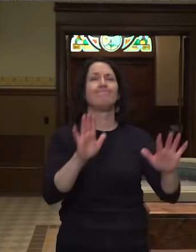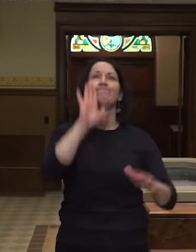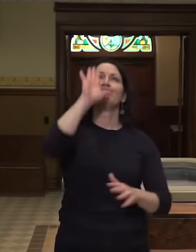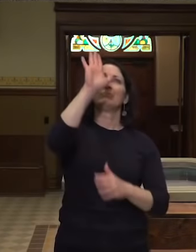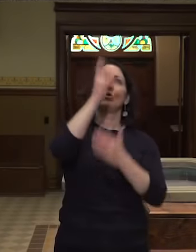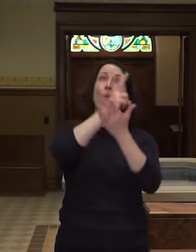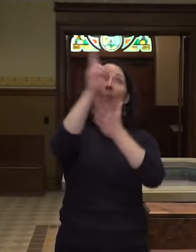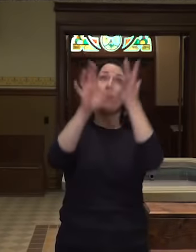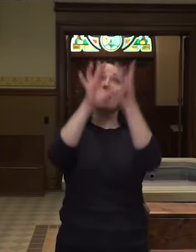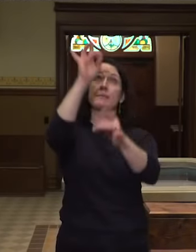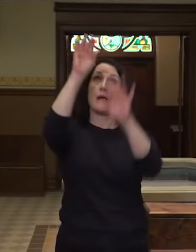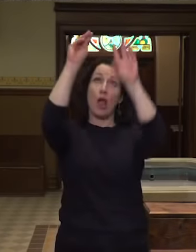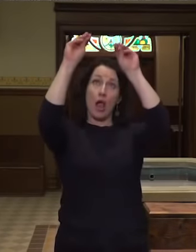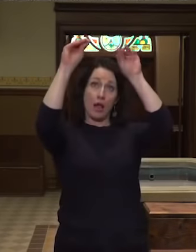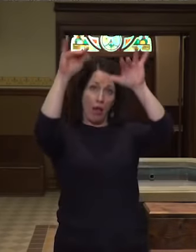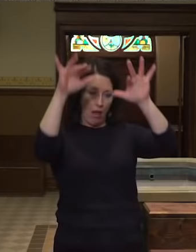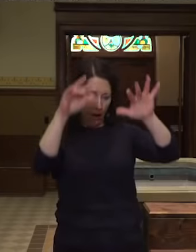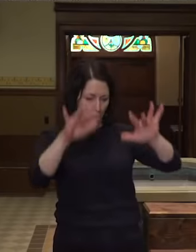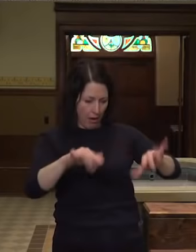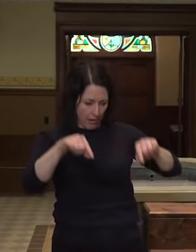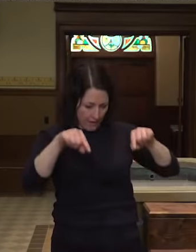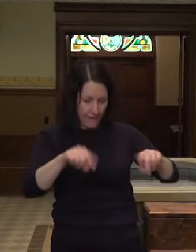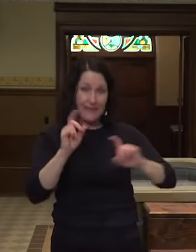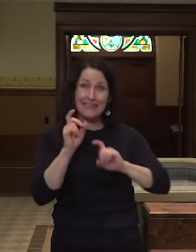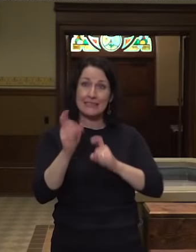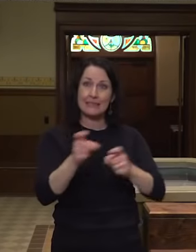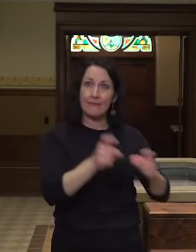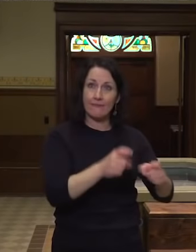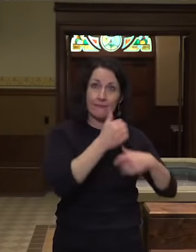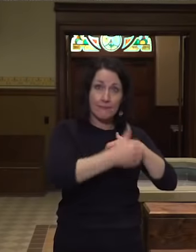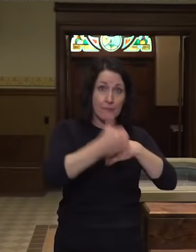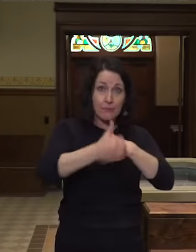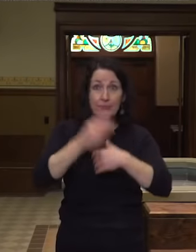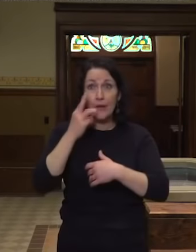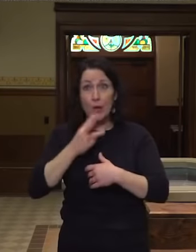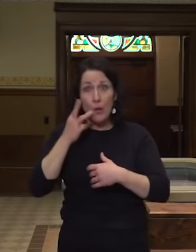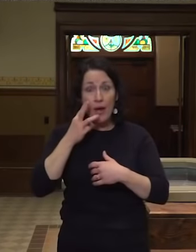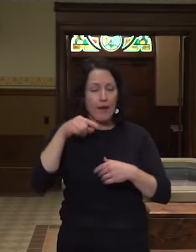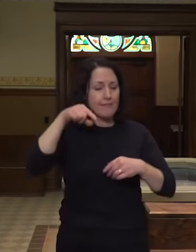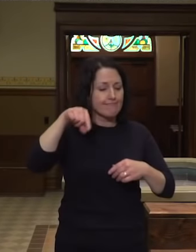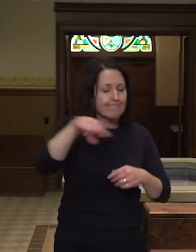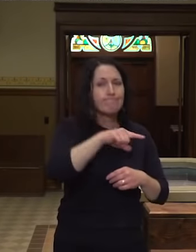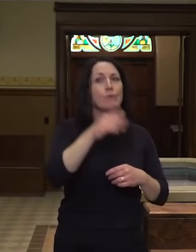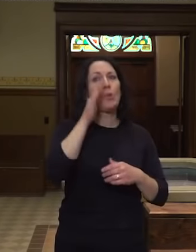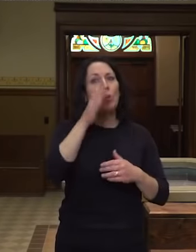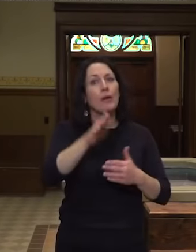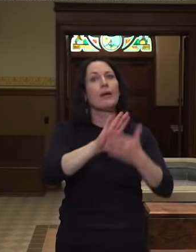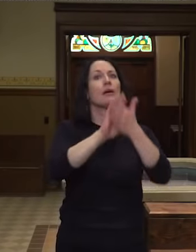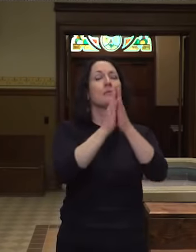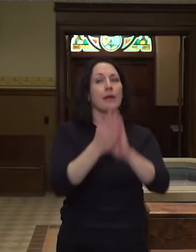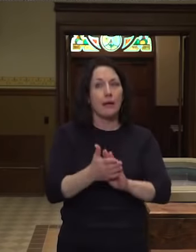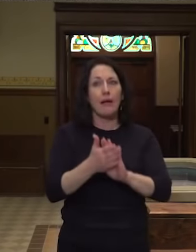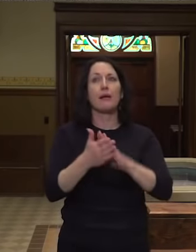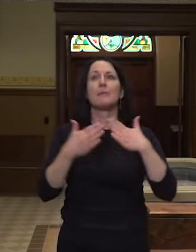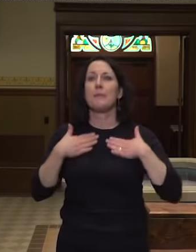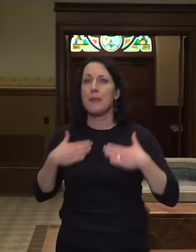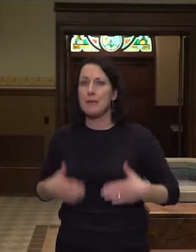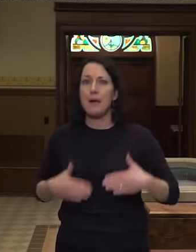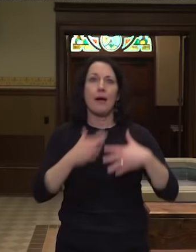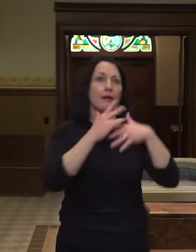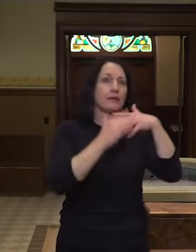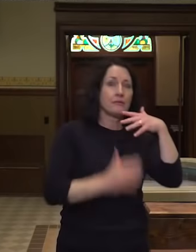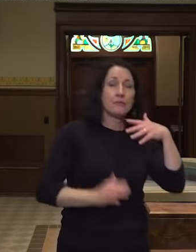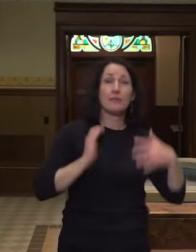forth your Holy Spirit to sanctify these gifts of bread and wine, that they may become for us the body and blood of our Lord Jesus